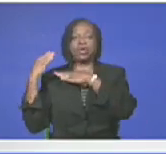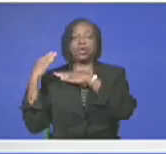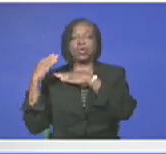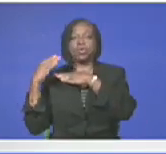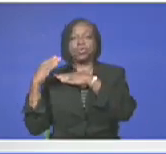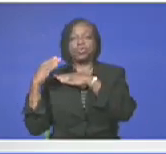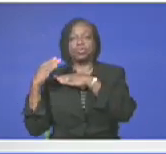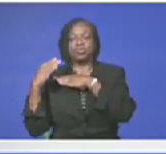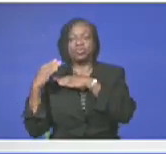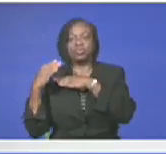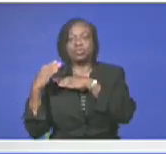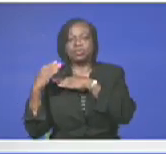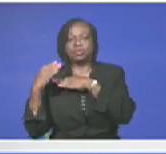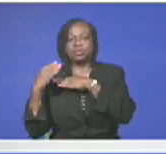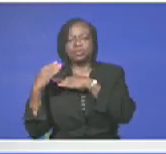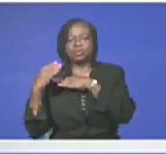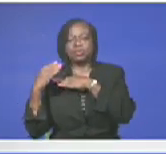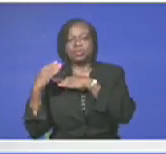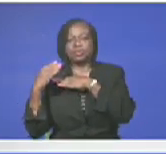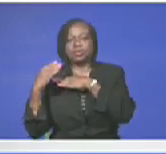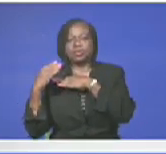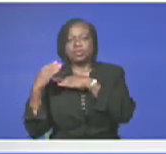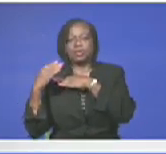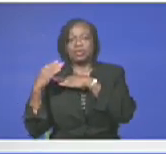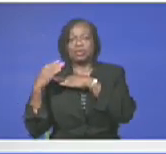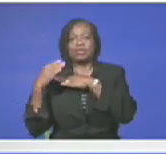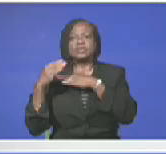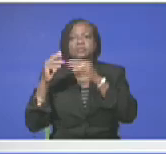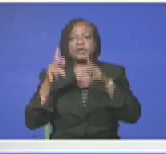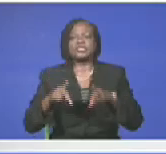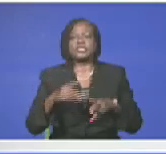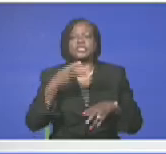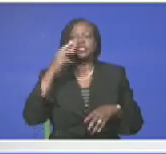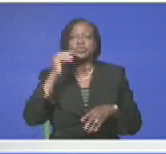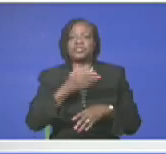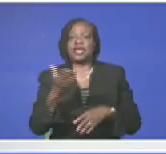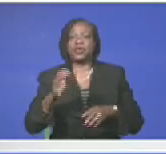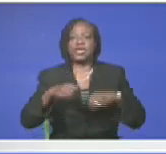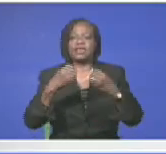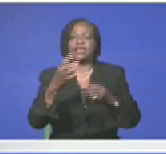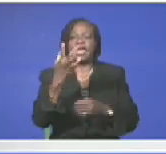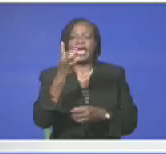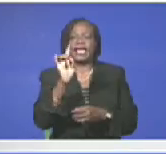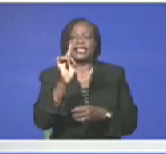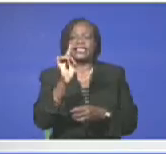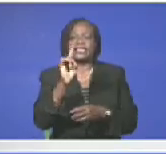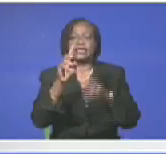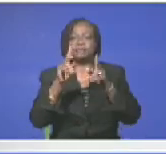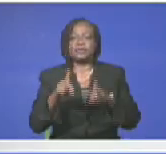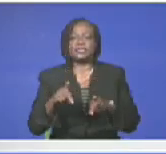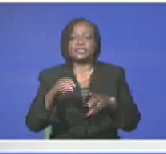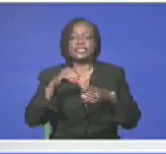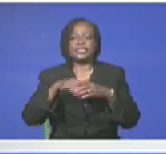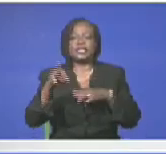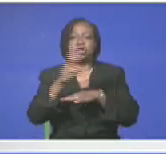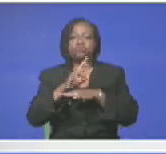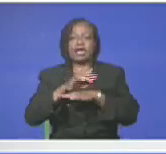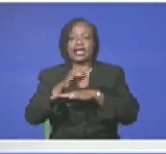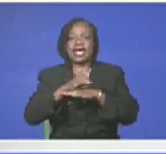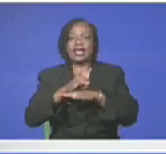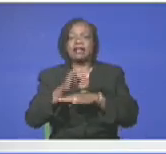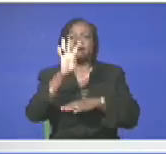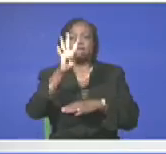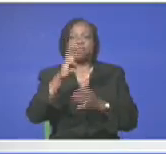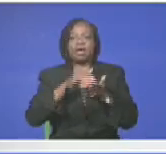they had given 18 individuals in Rangid Island, I think it was a check, a total of